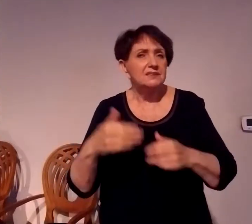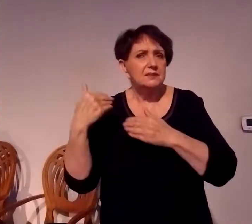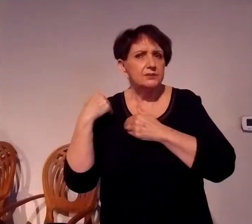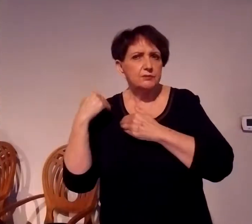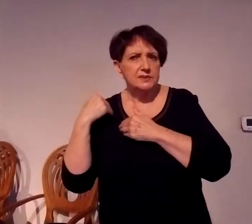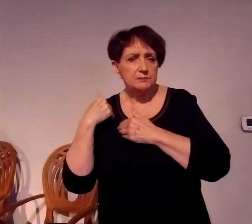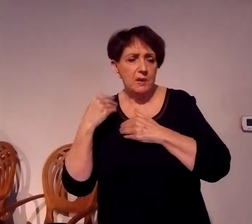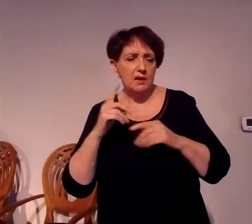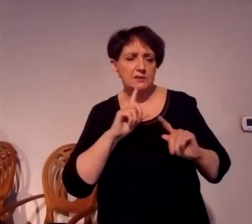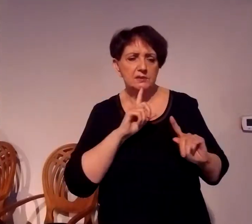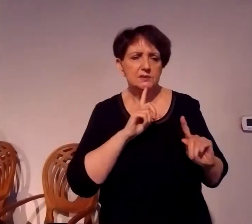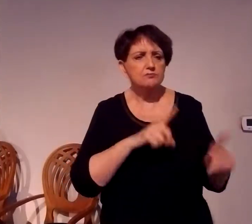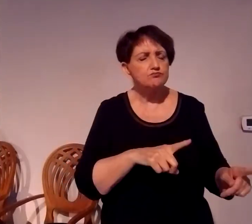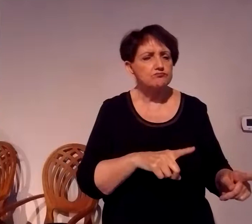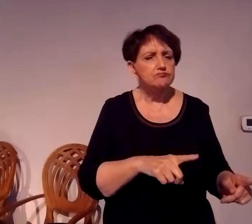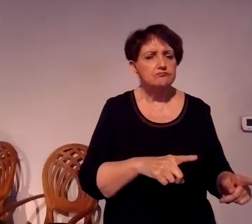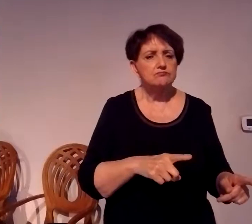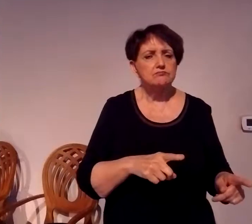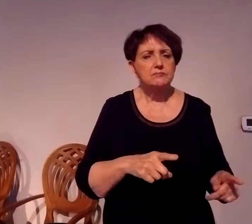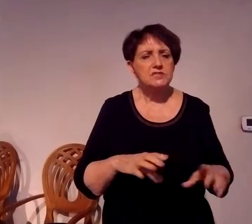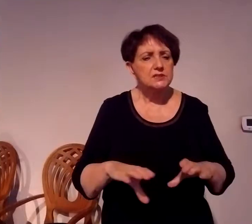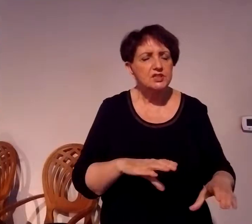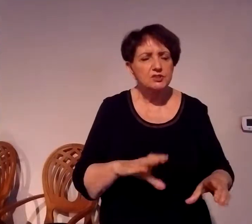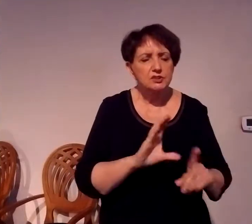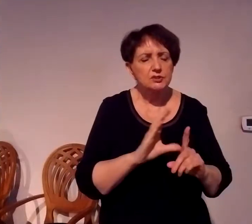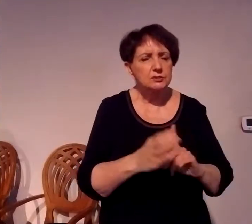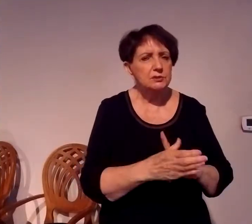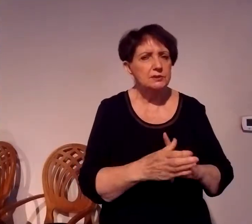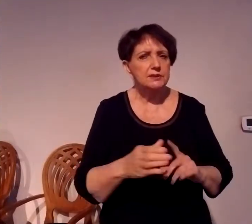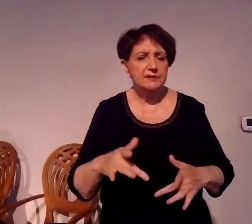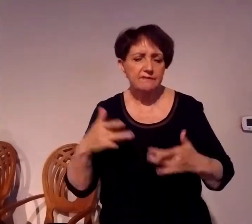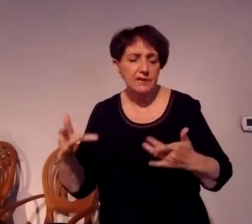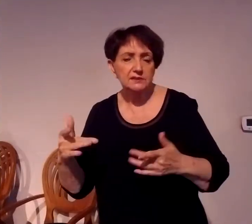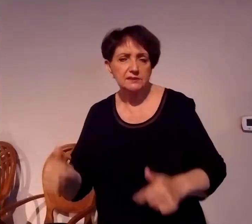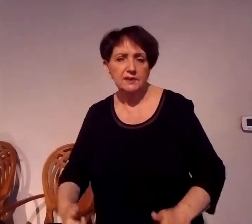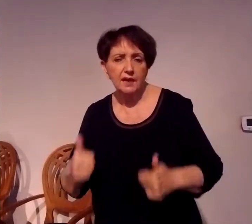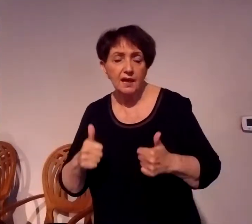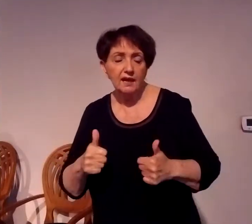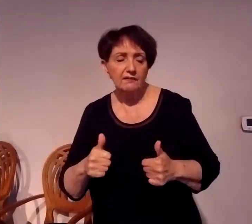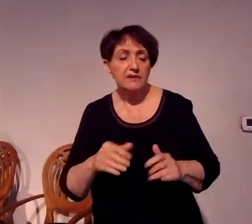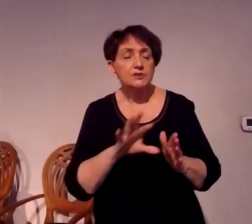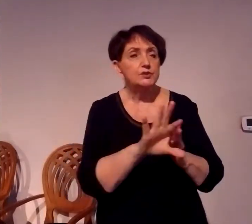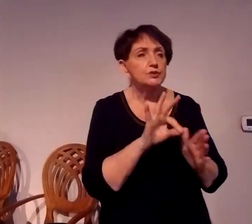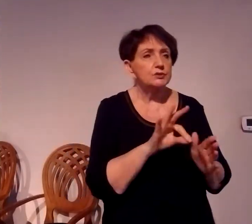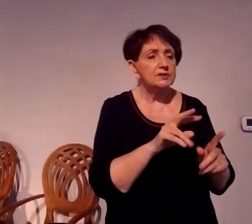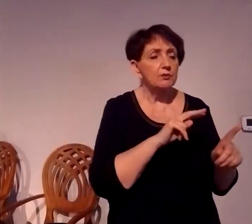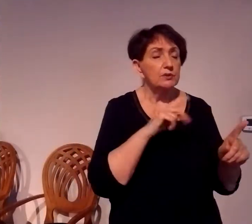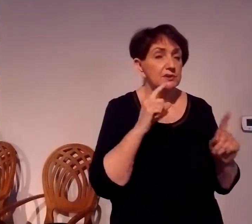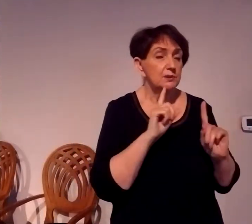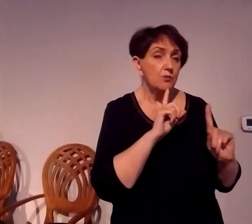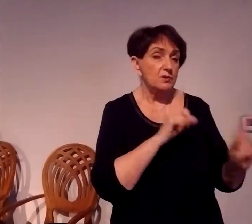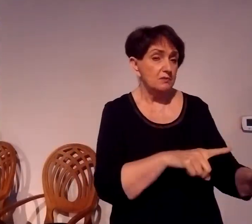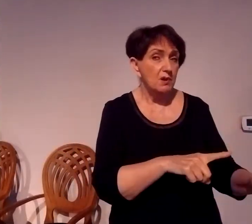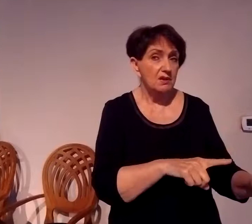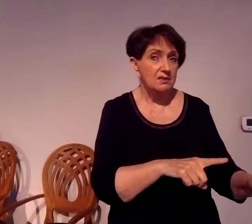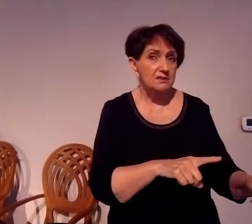conditions and events in life and choose how we will see it and what we will manifest.